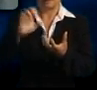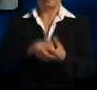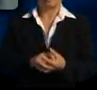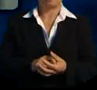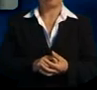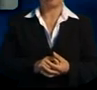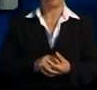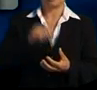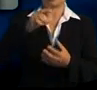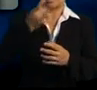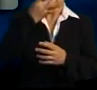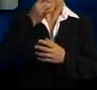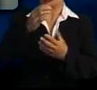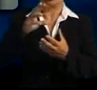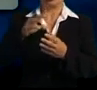glass wool,